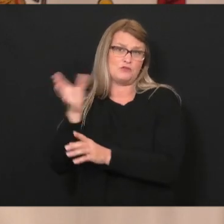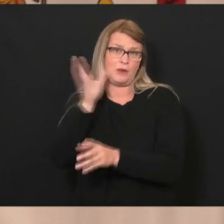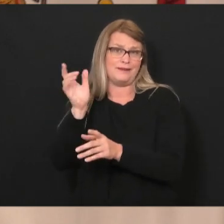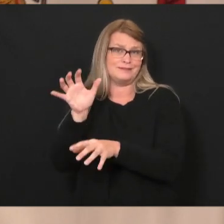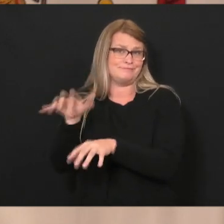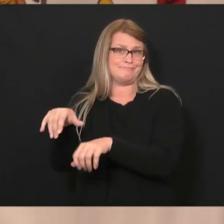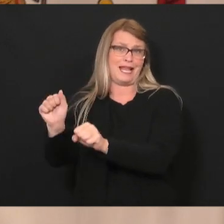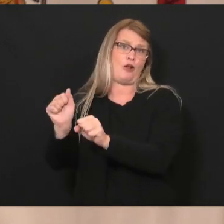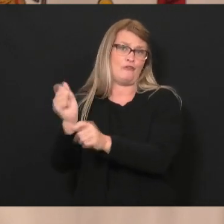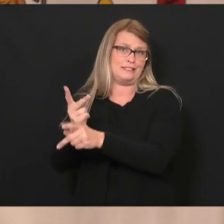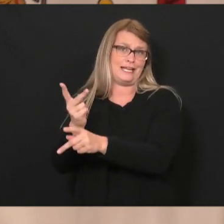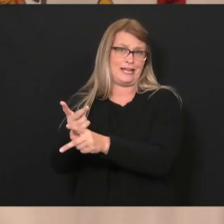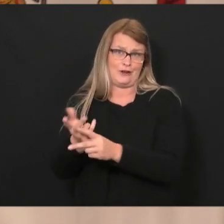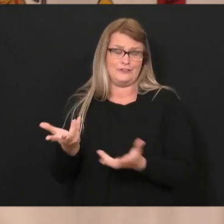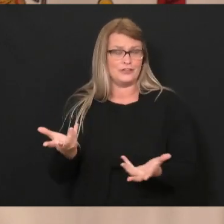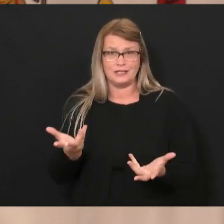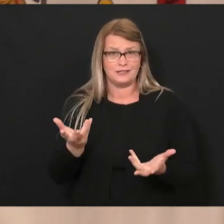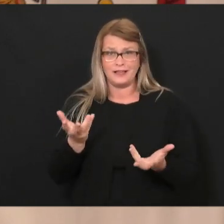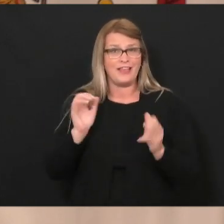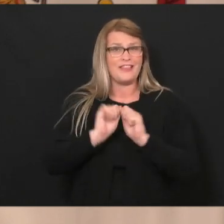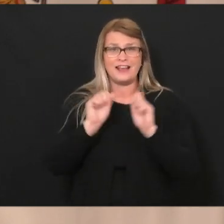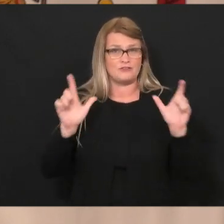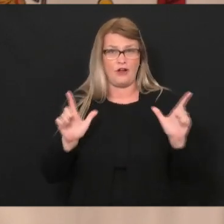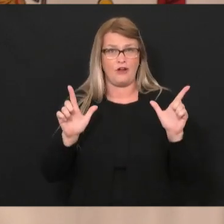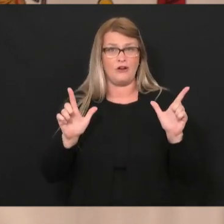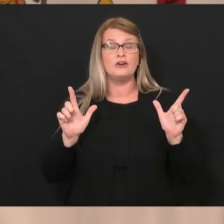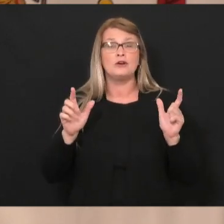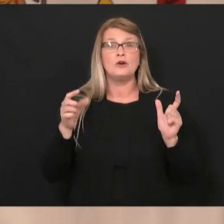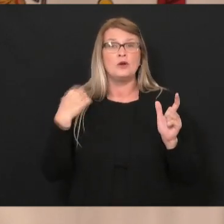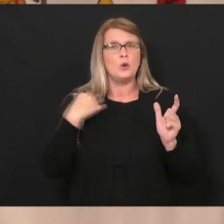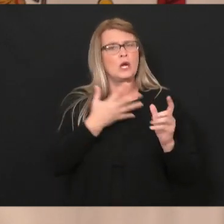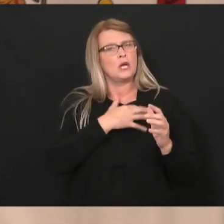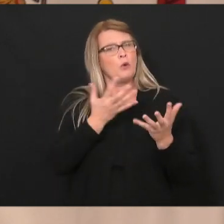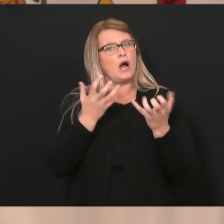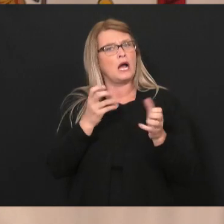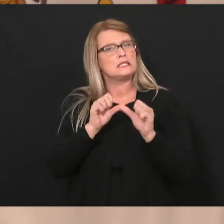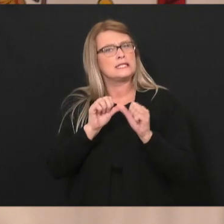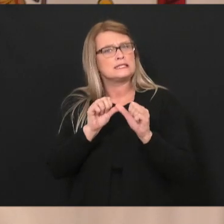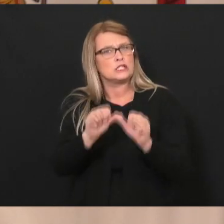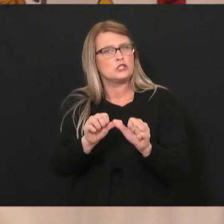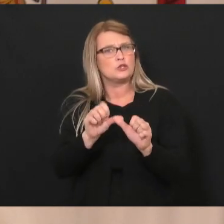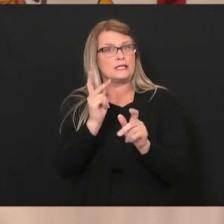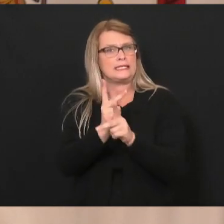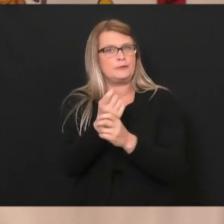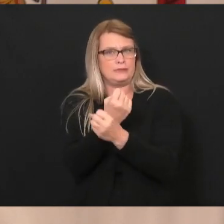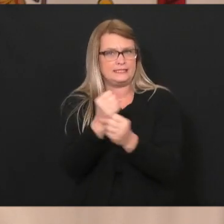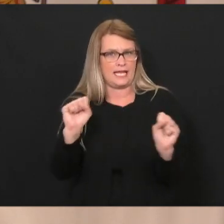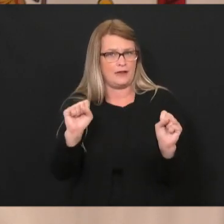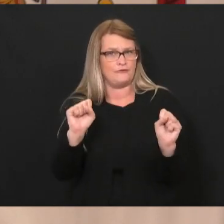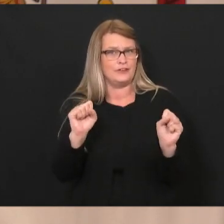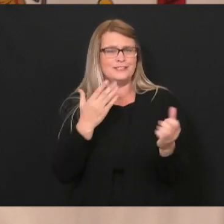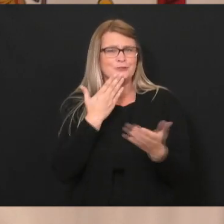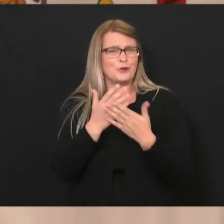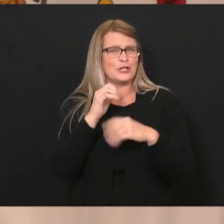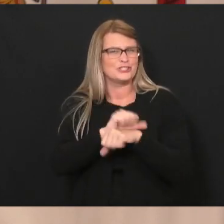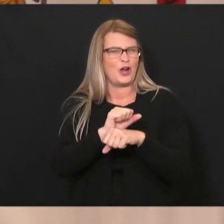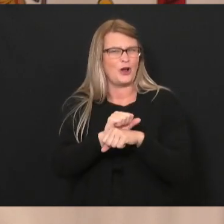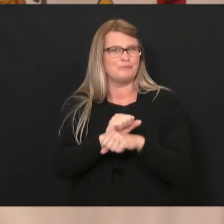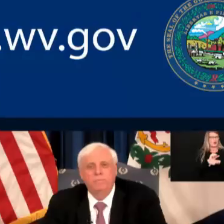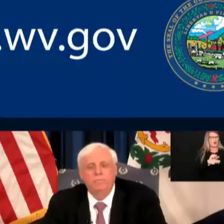everything. Because that's what we want to do. We want to continue to stay the course. We're doing a great job, and let's just stay at it.